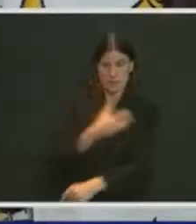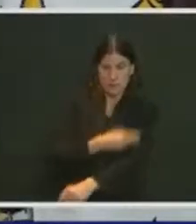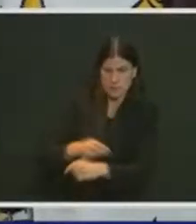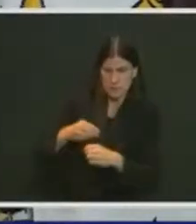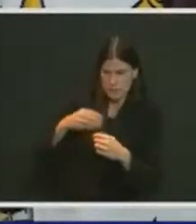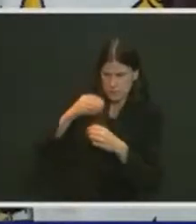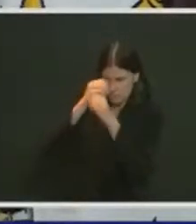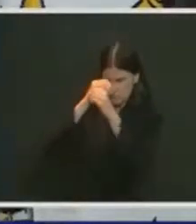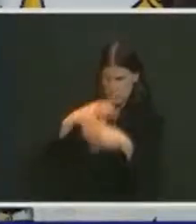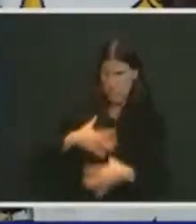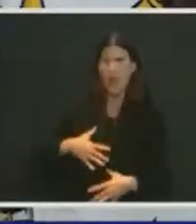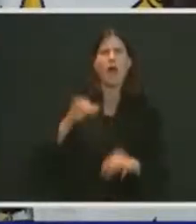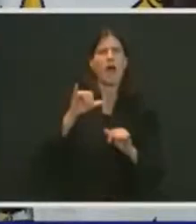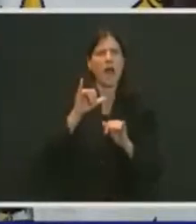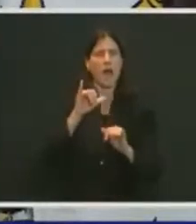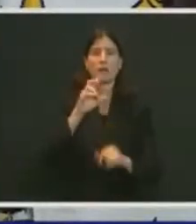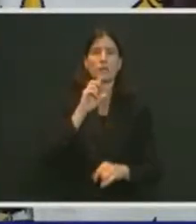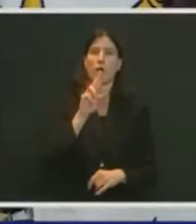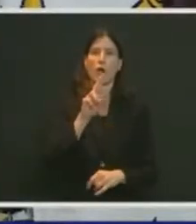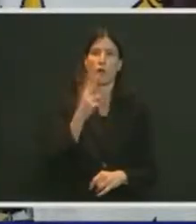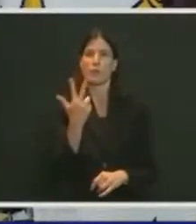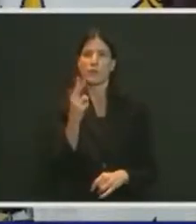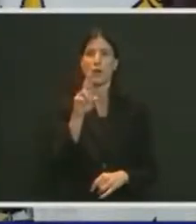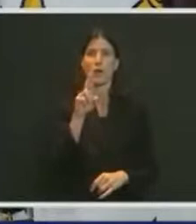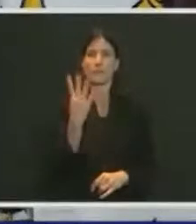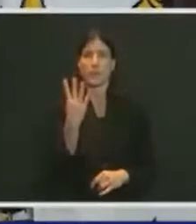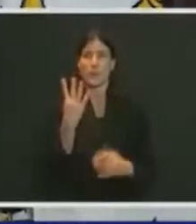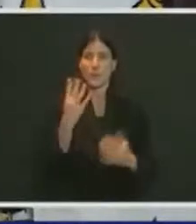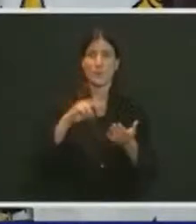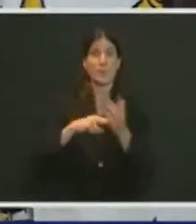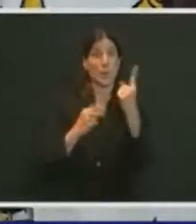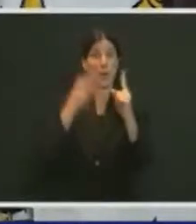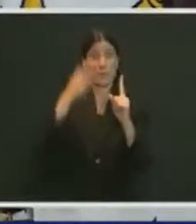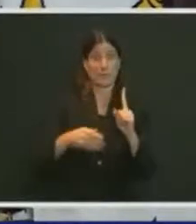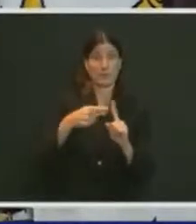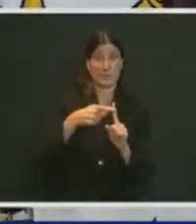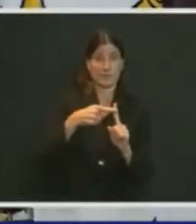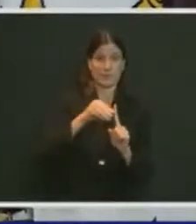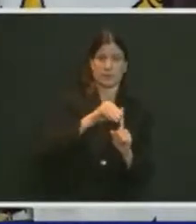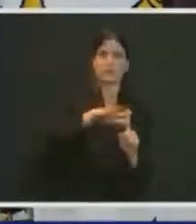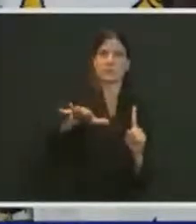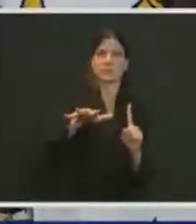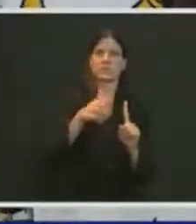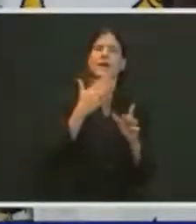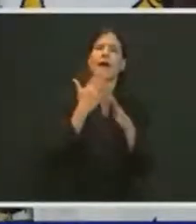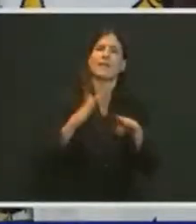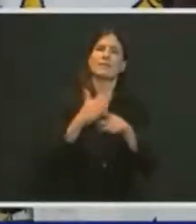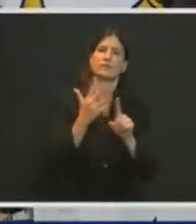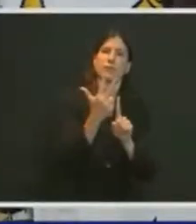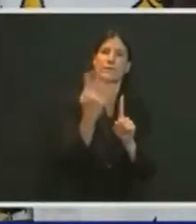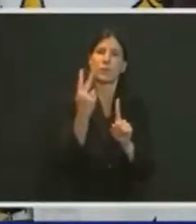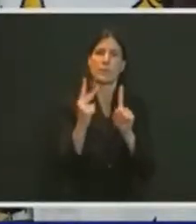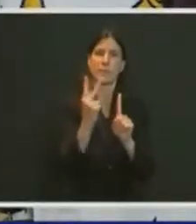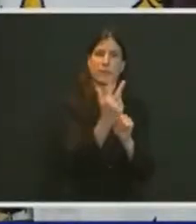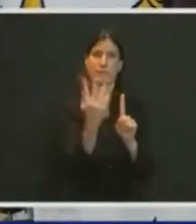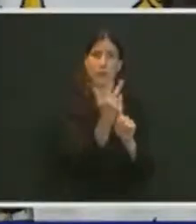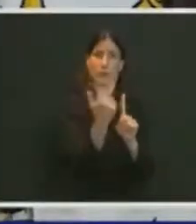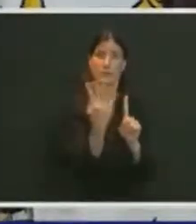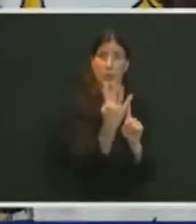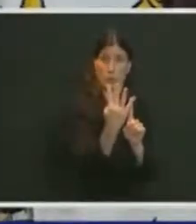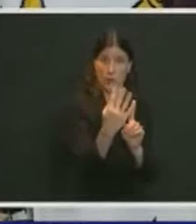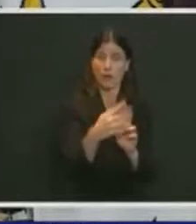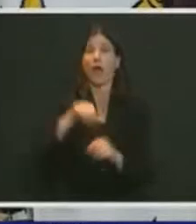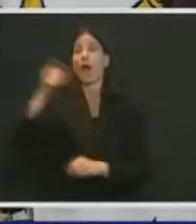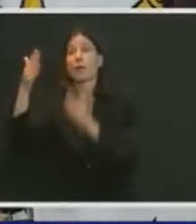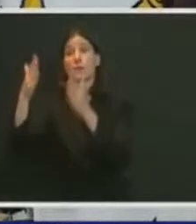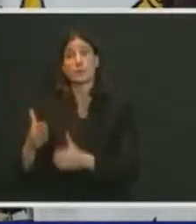That's awesome, by the way. Hats off to Rhode Island. We were in such a scary place, to